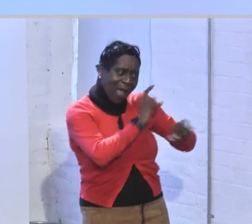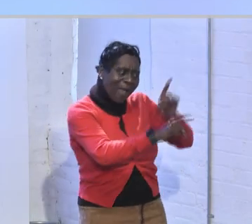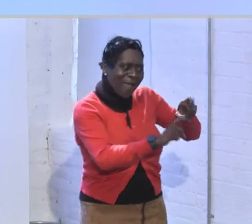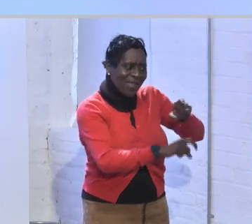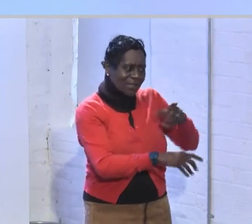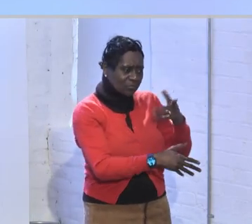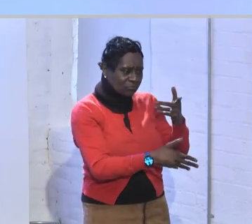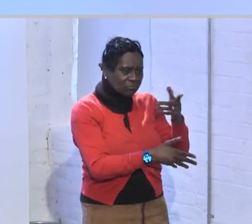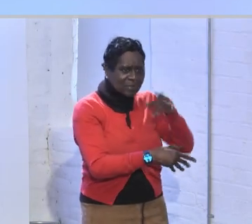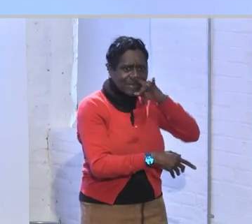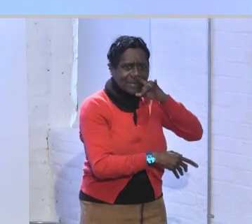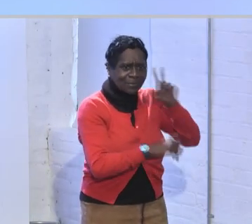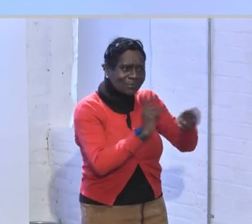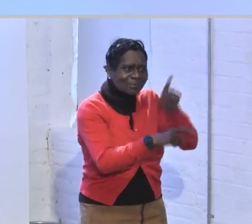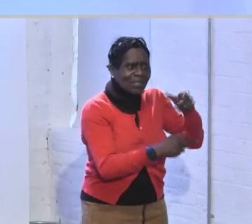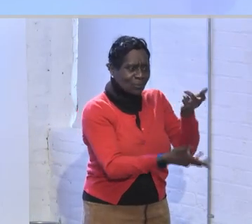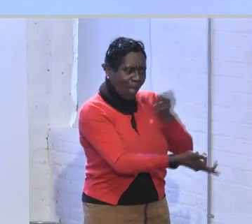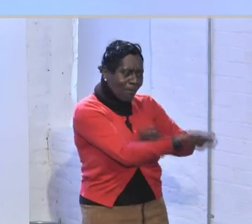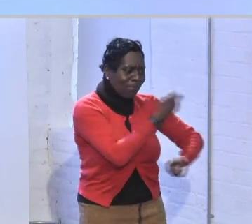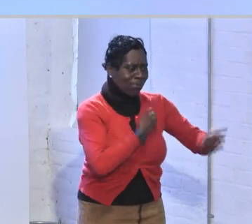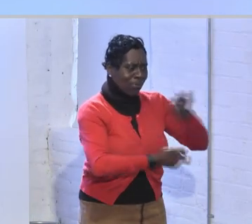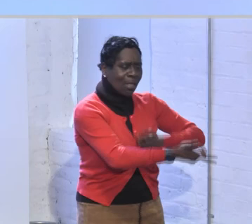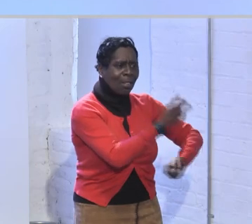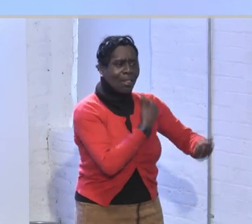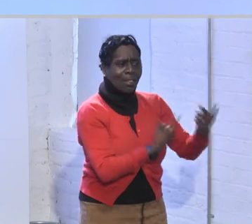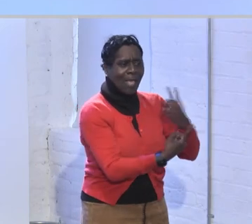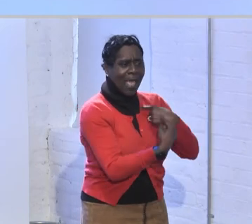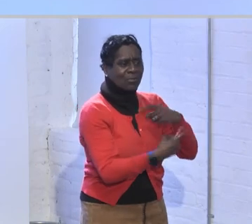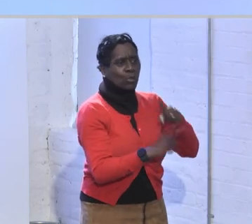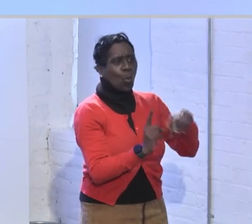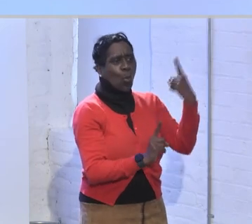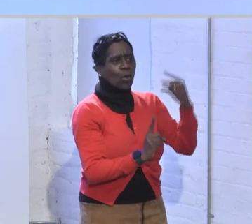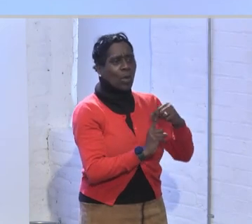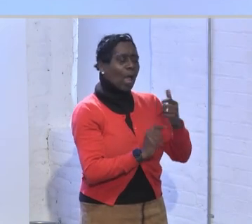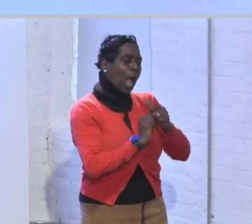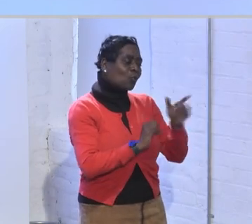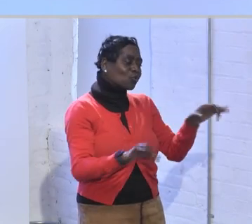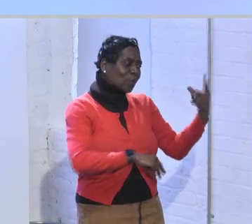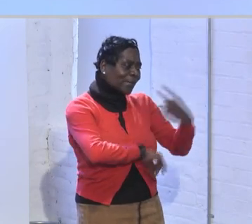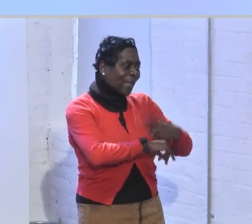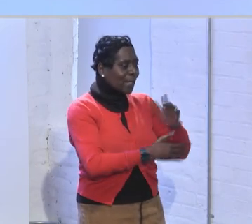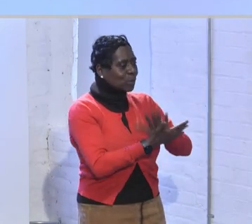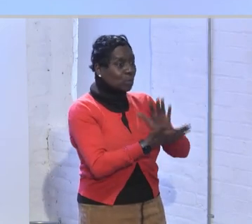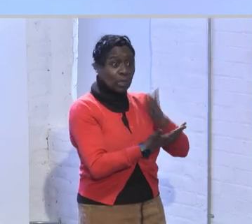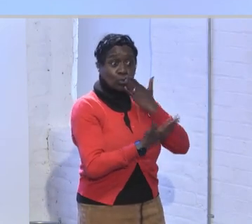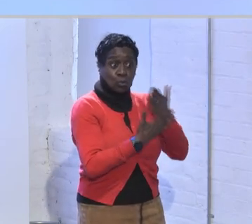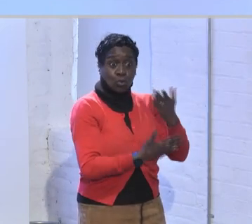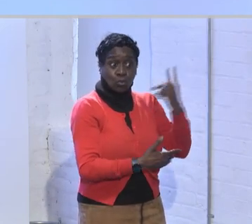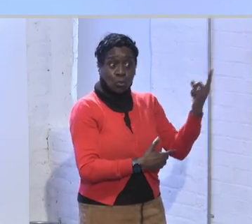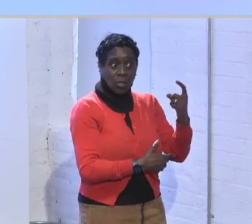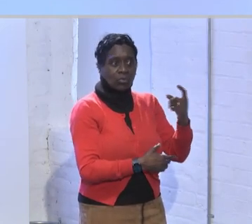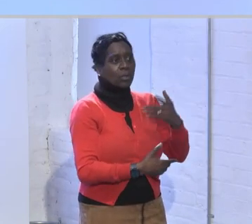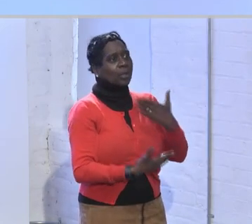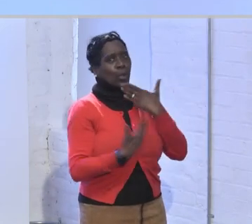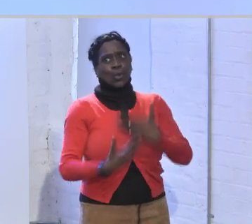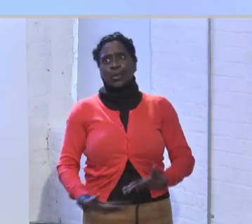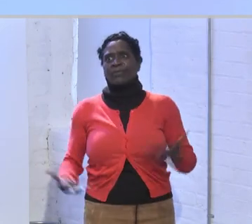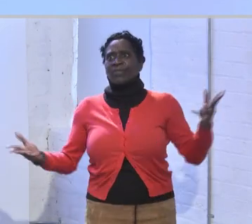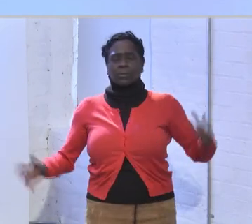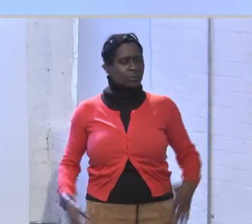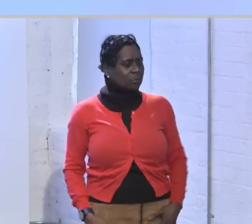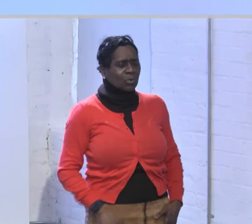that elicit a response more than just one word. How was your day at school? That's a good question. Good. That's the